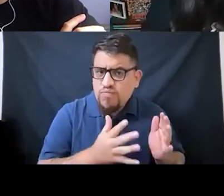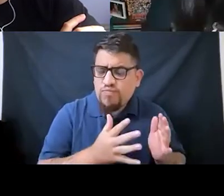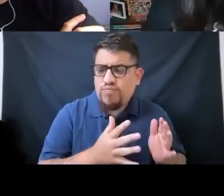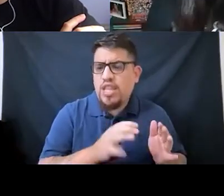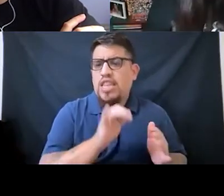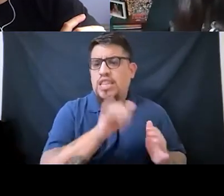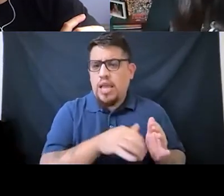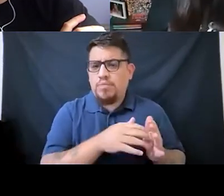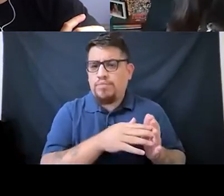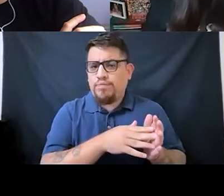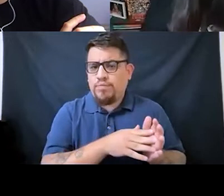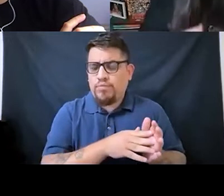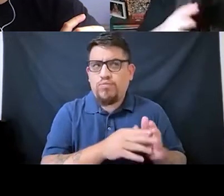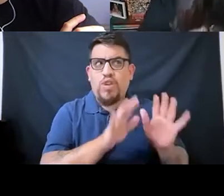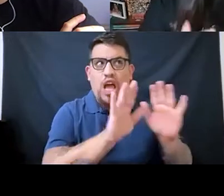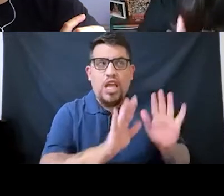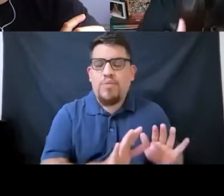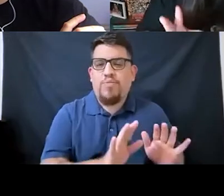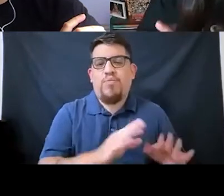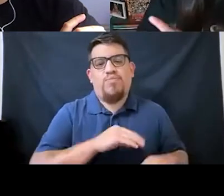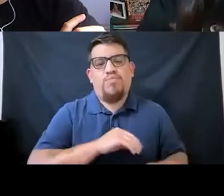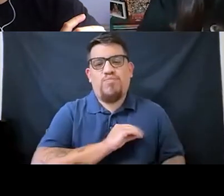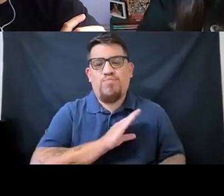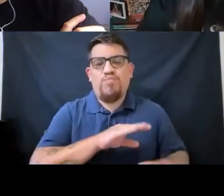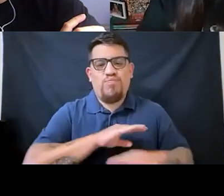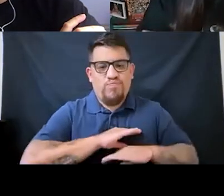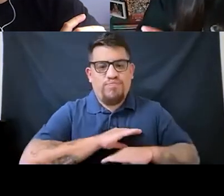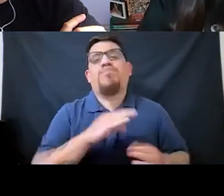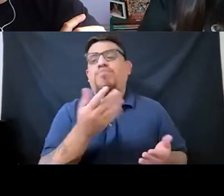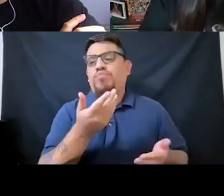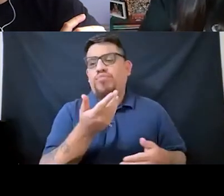just incredibly fulfilling. And that's kind of how we broke down,